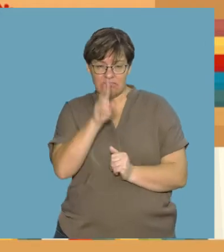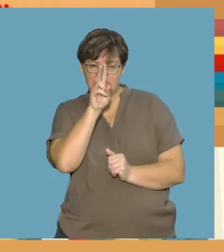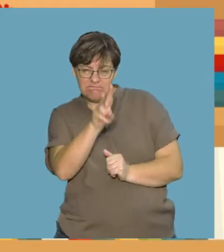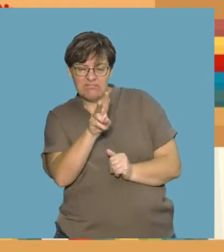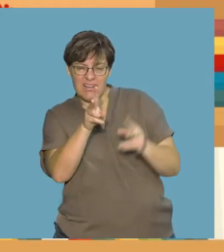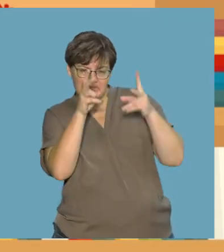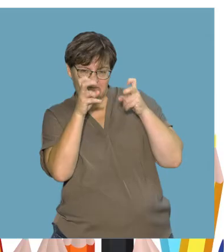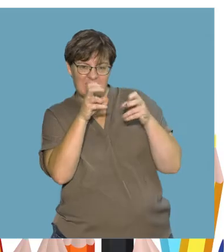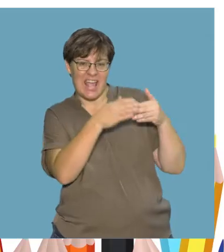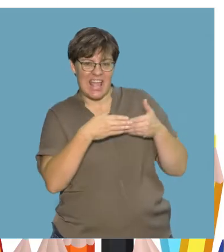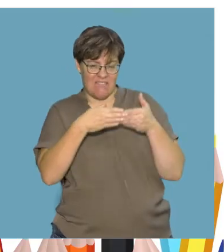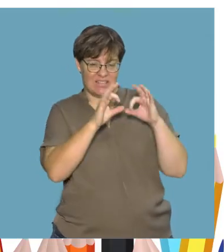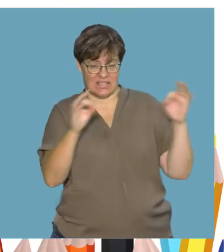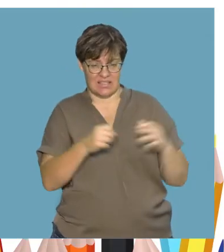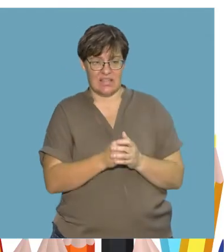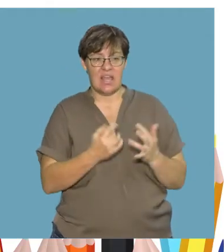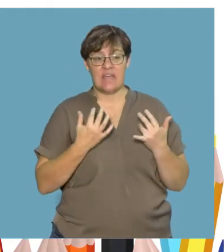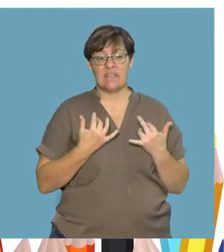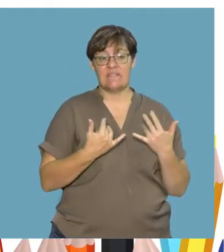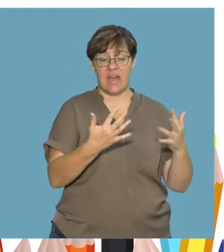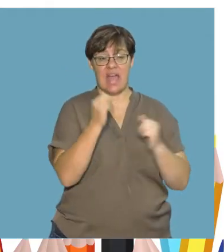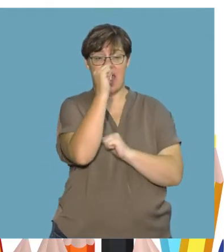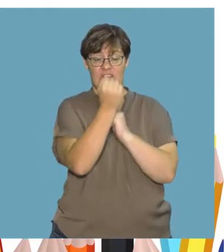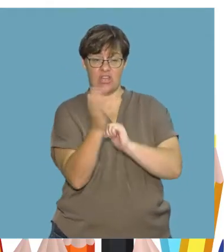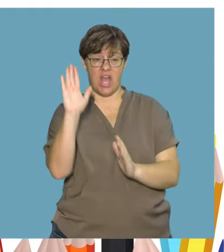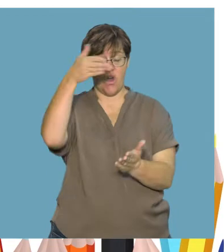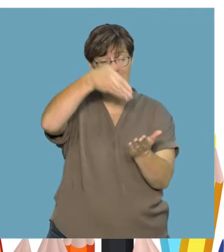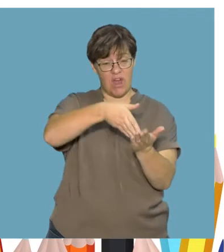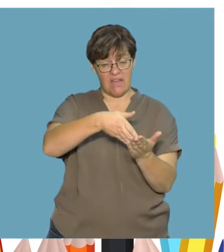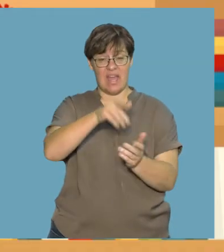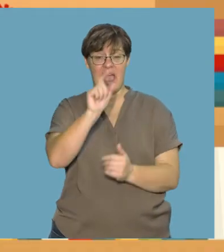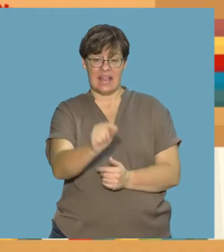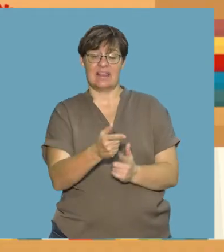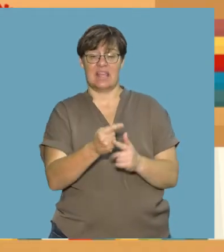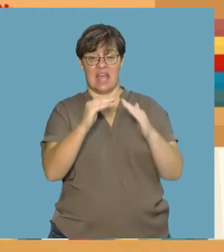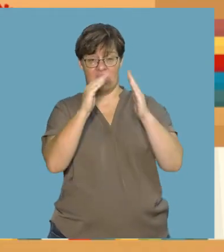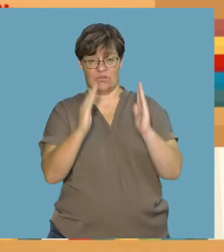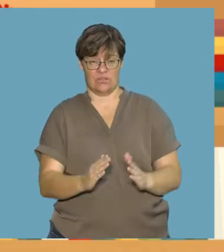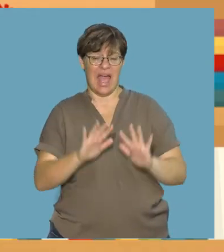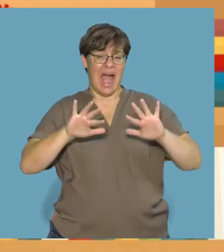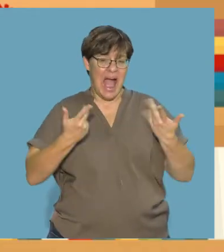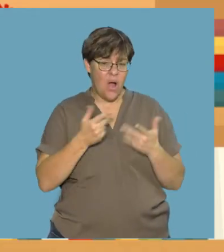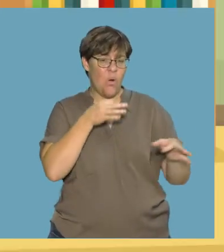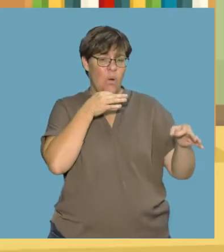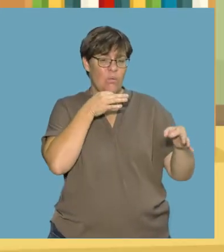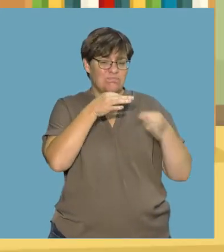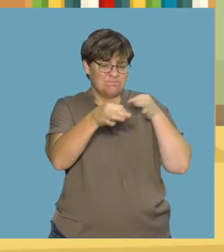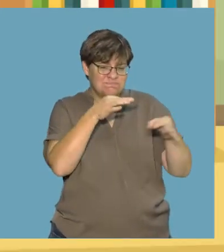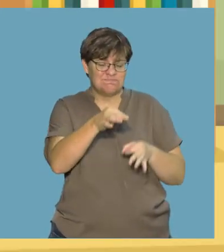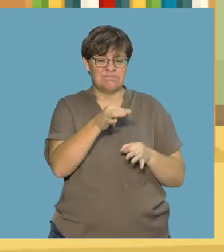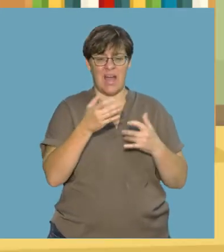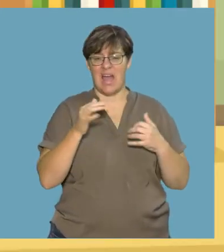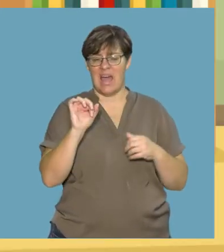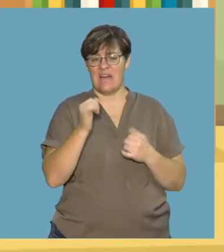sentence. The fire engine arrived at the house. How could we describe the fire engine? Is it